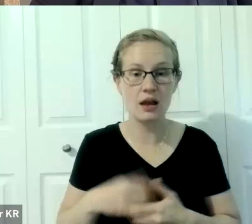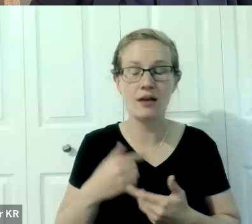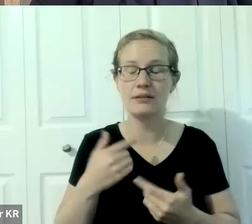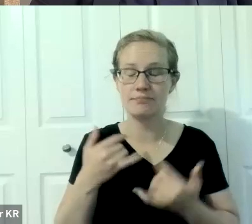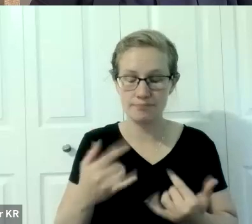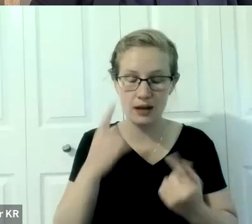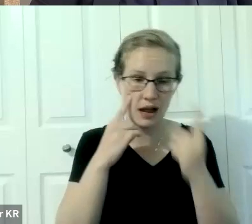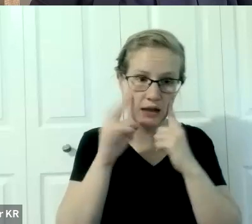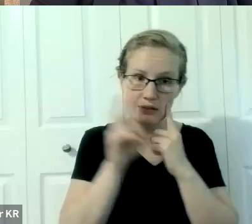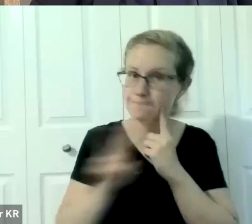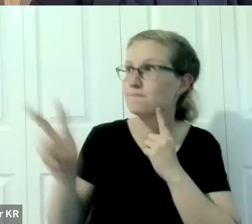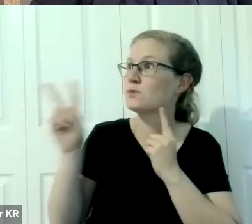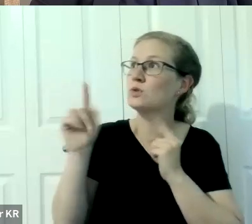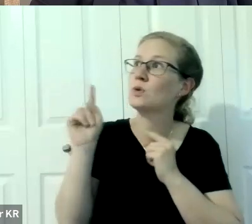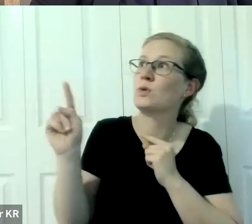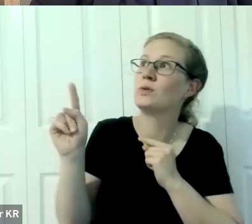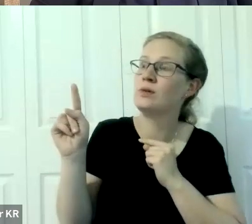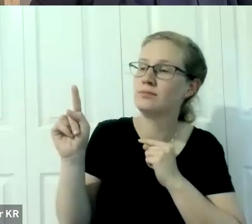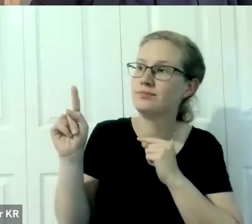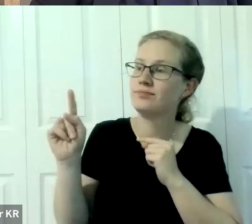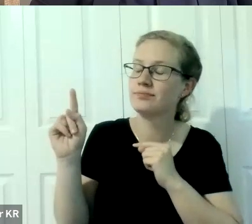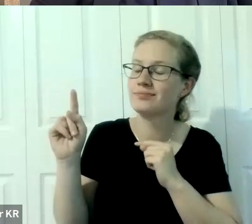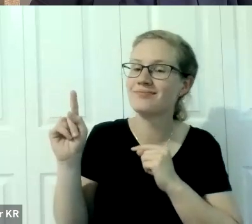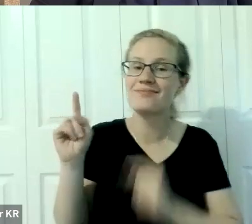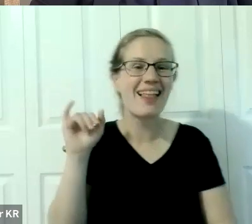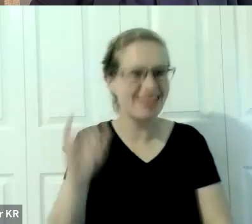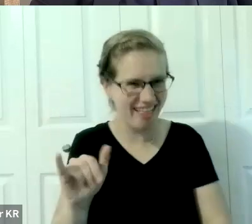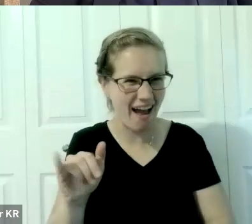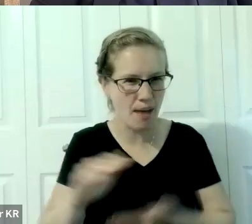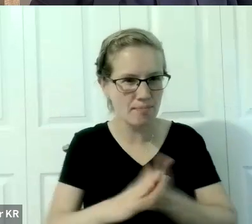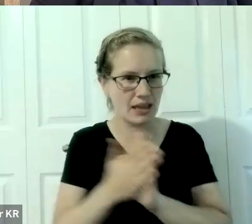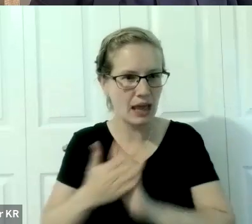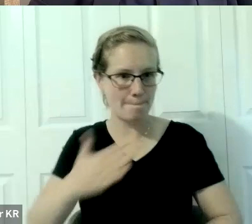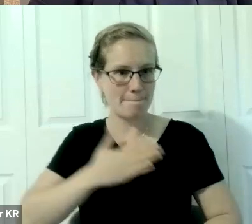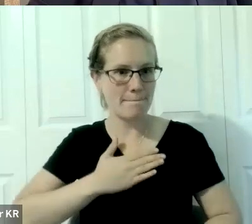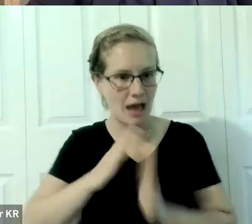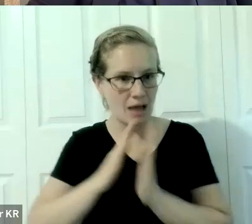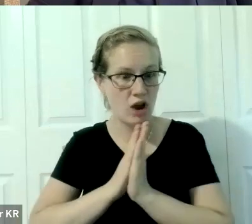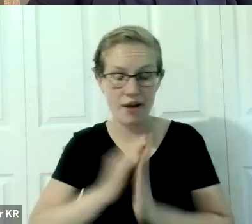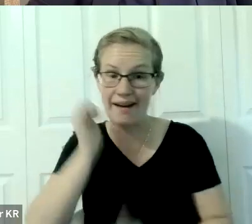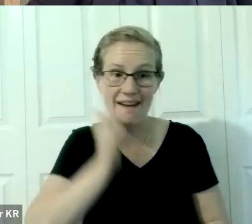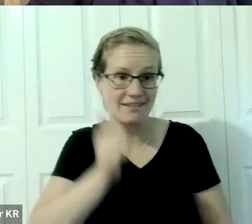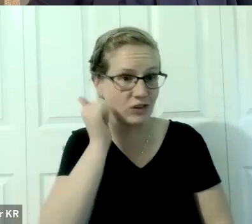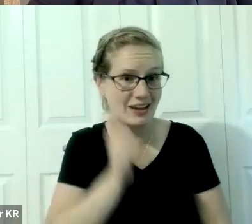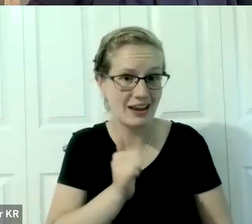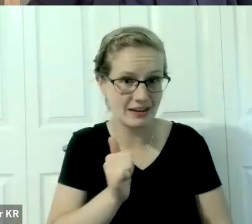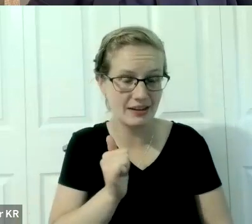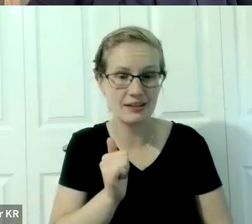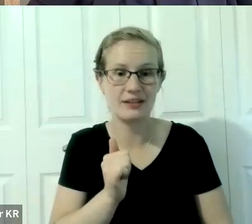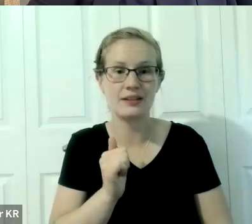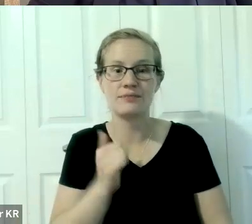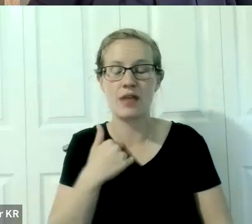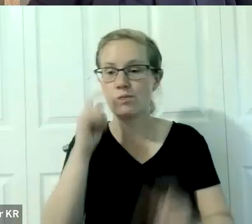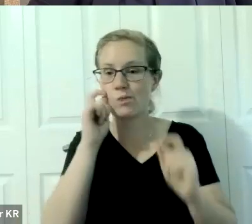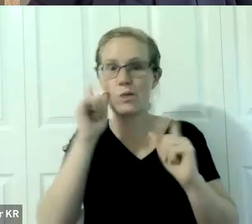my eyes toward you." And that became my prayer every day. When I would